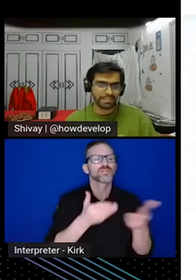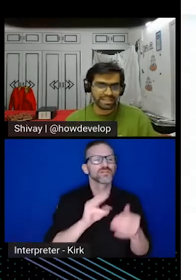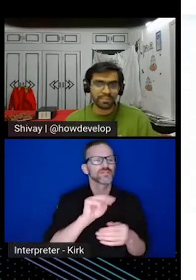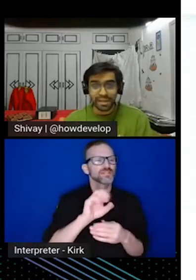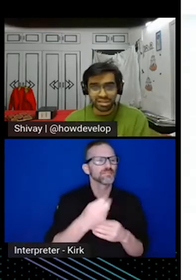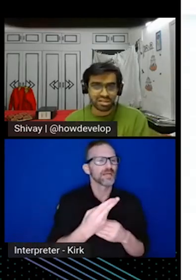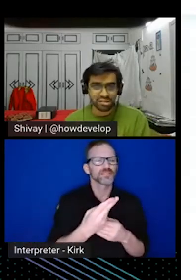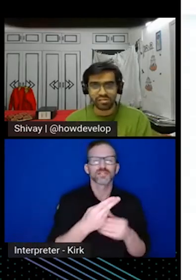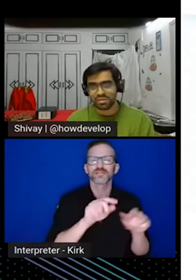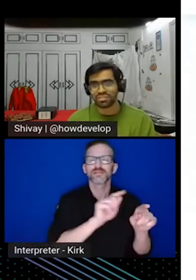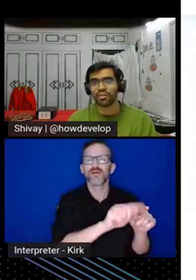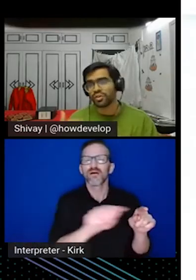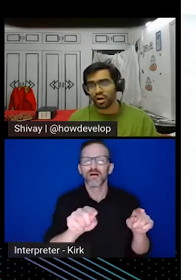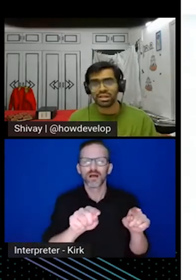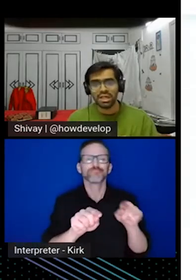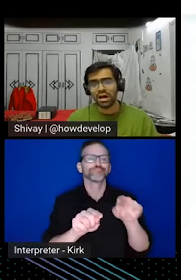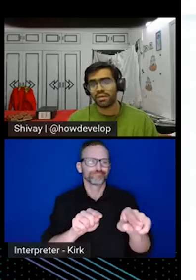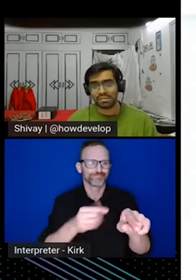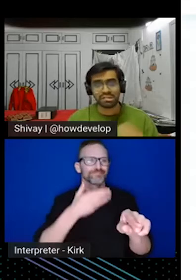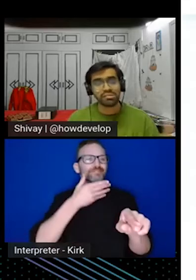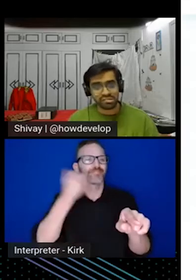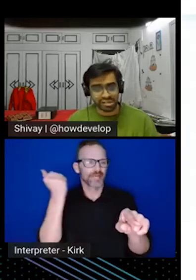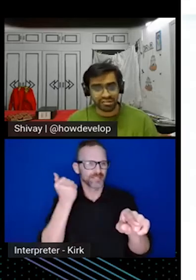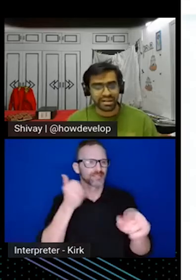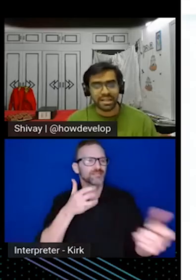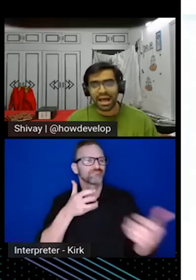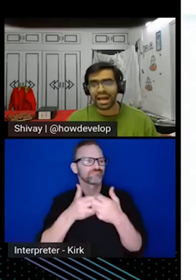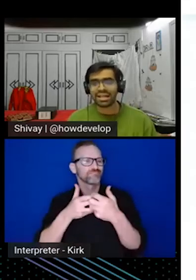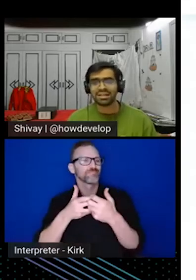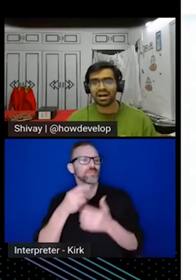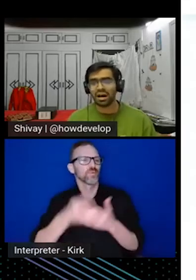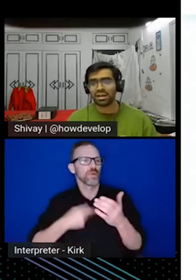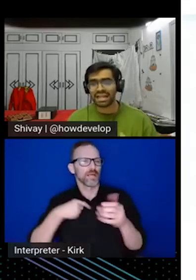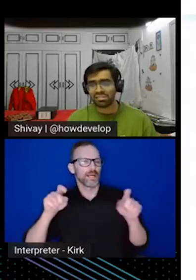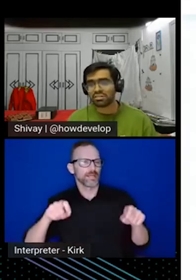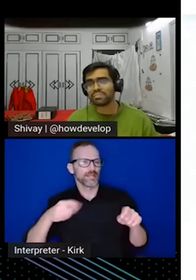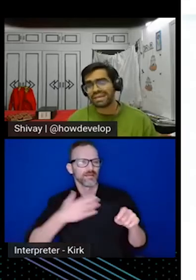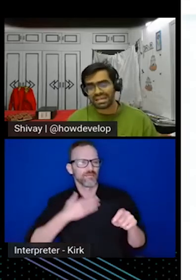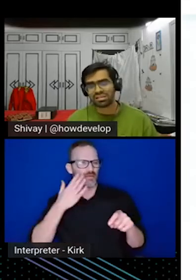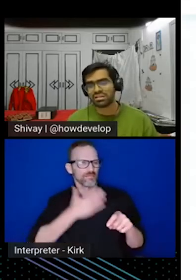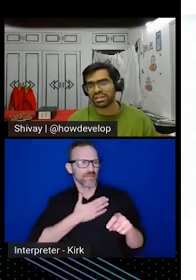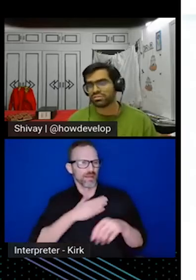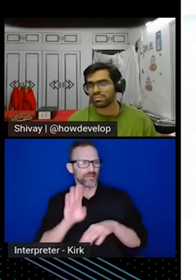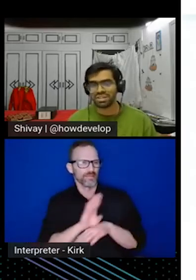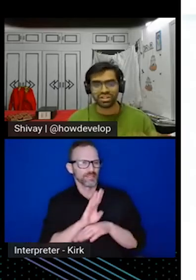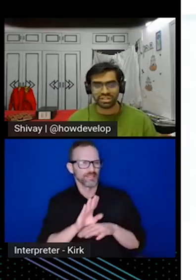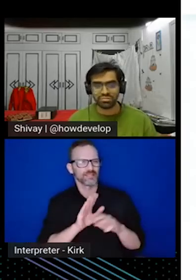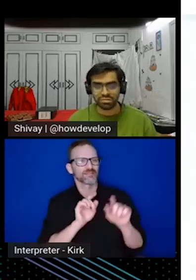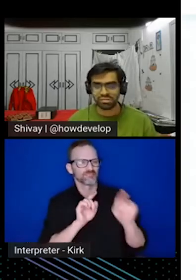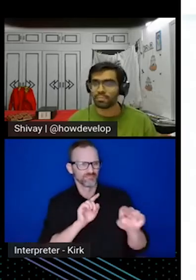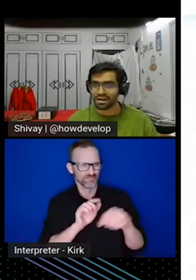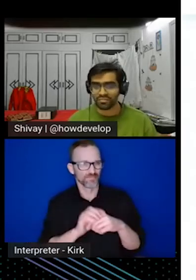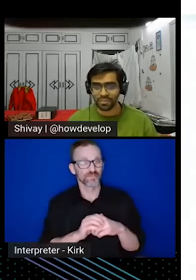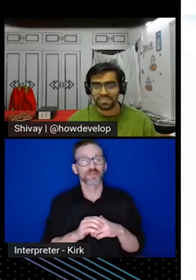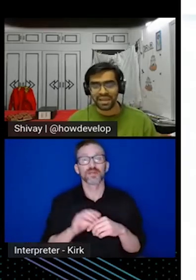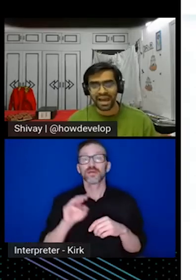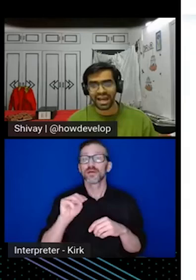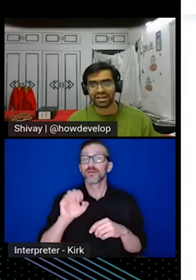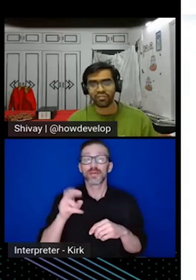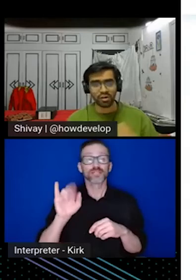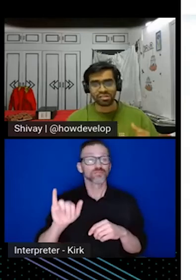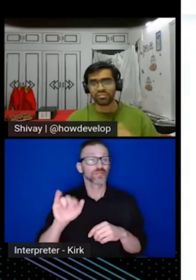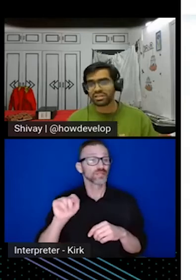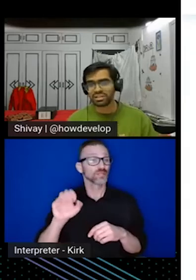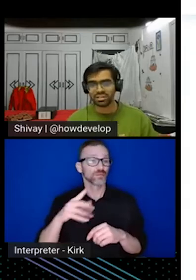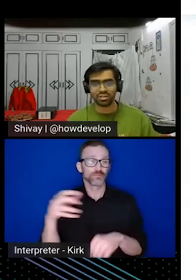one might be the best service mesh for your business use case, right? And that's what makes the Meshery tool so powerful.